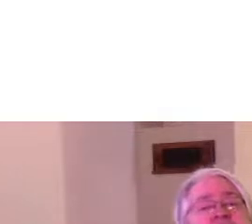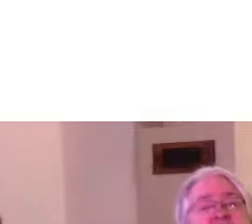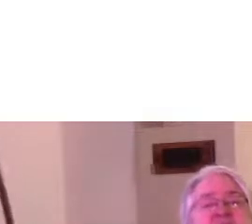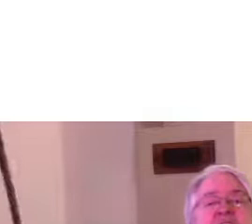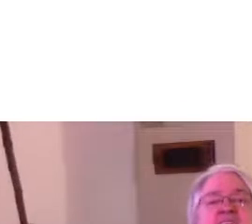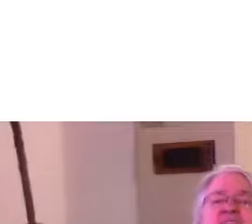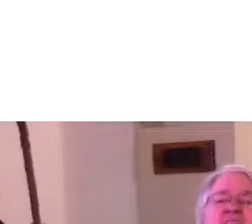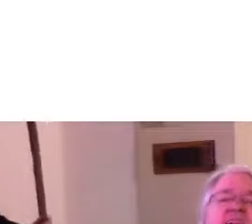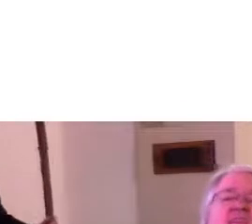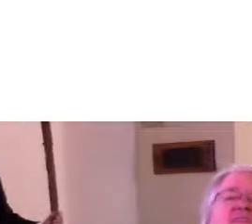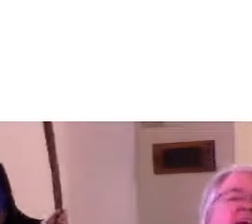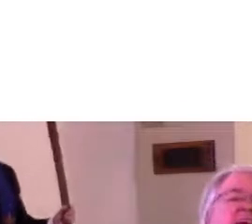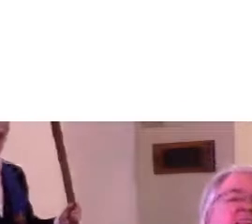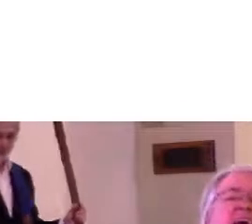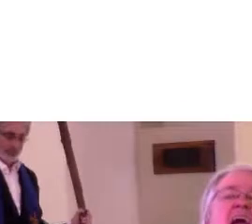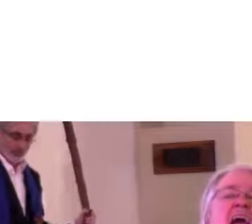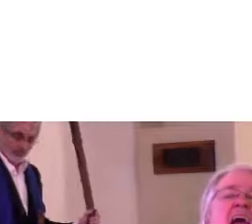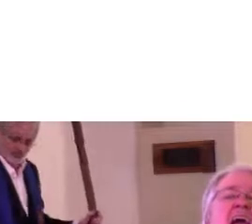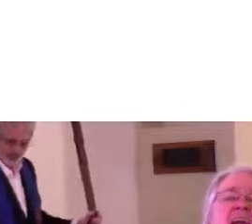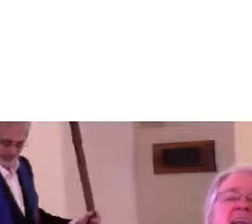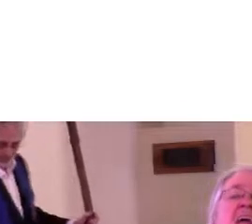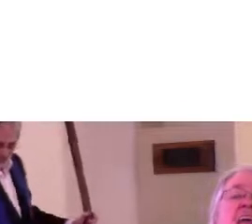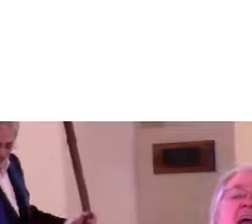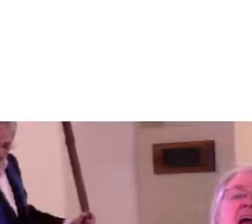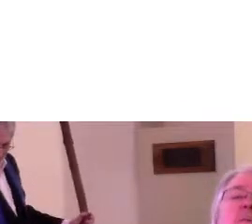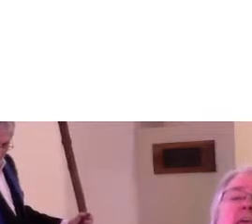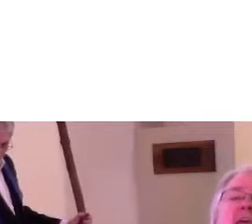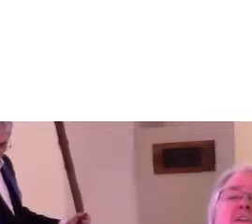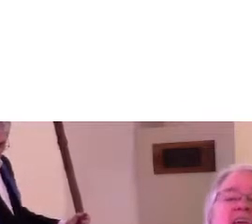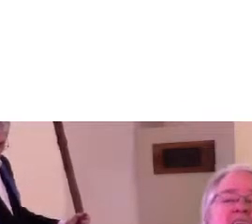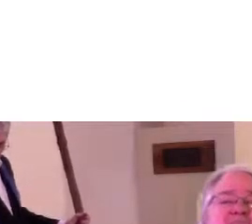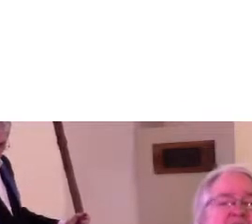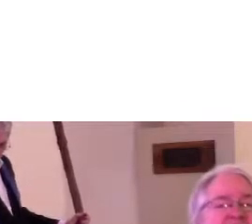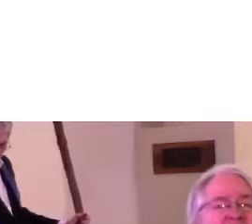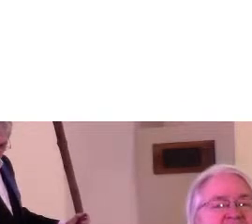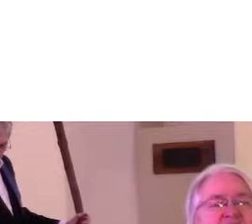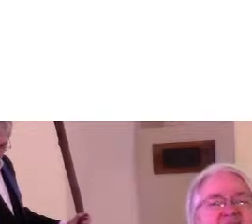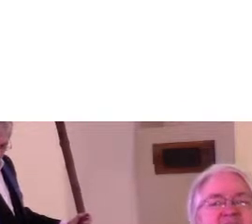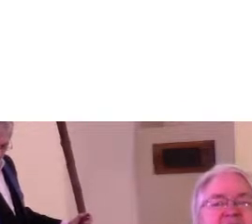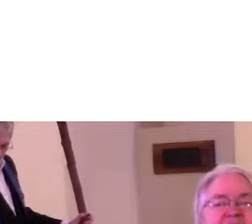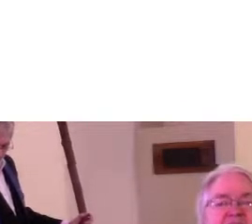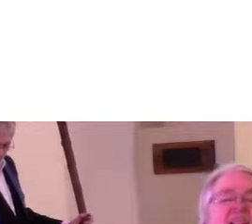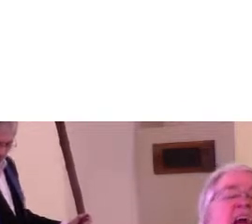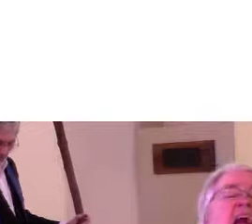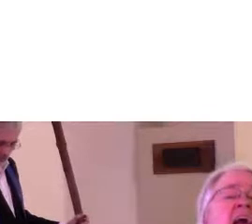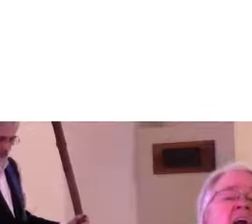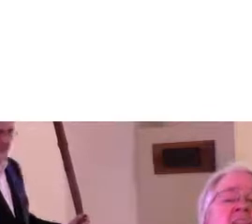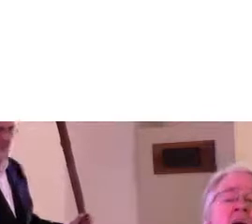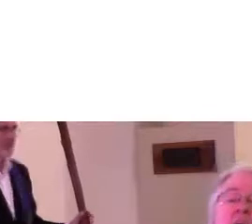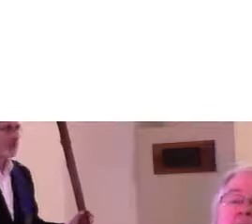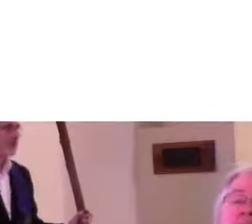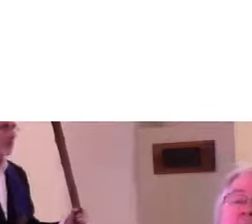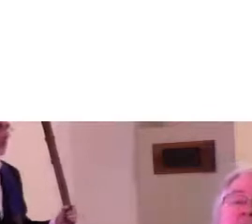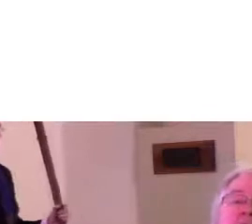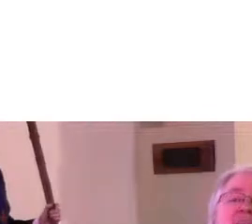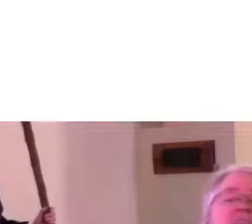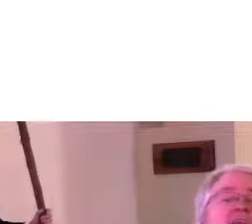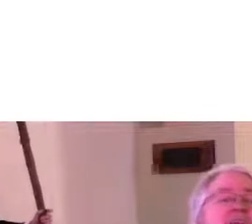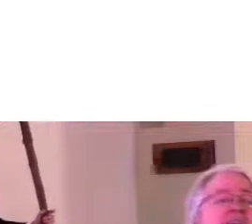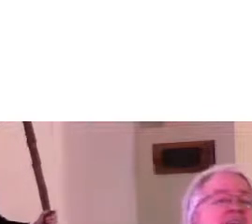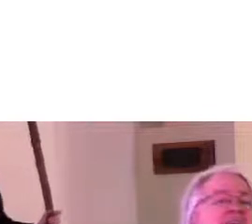be singing in that land. There'll be singing in that land. There'll